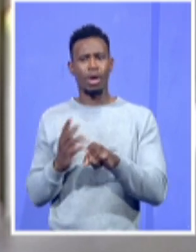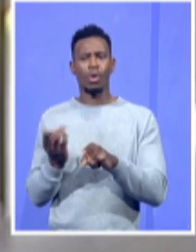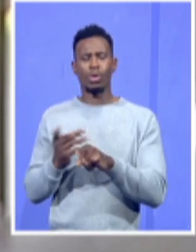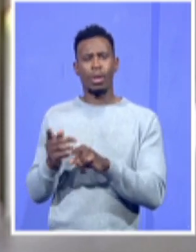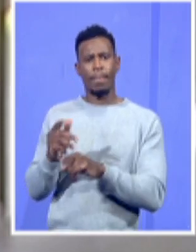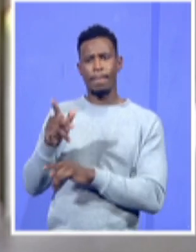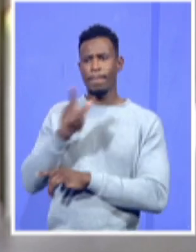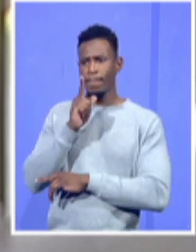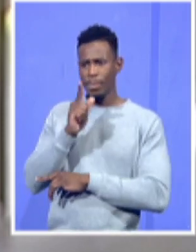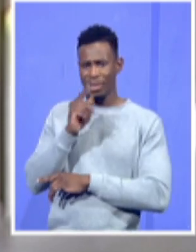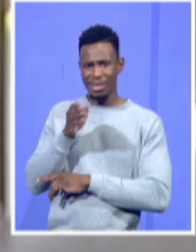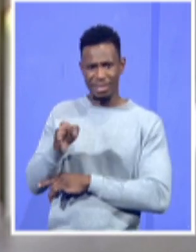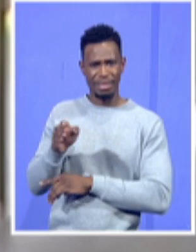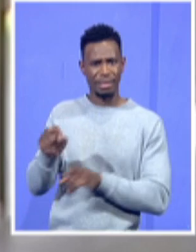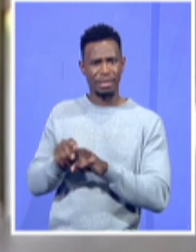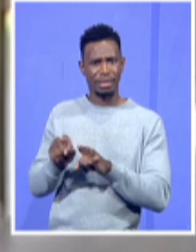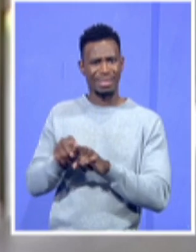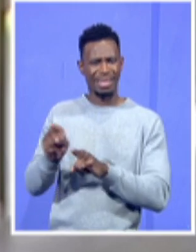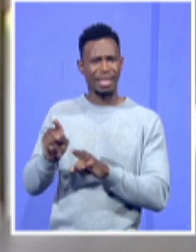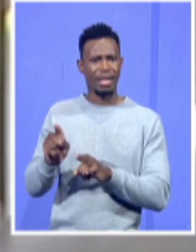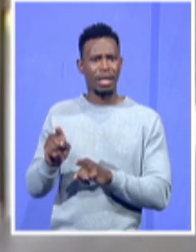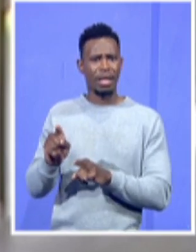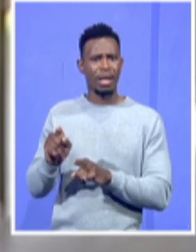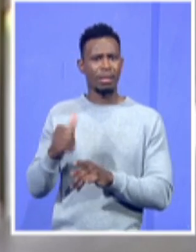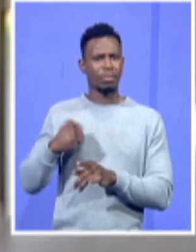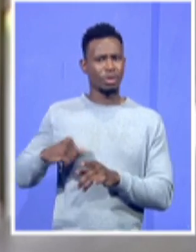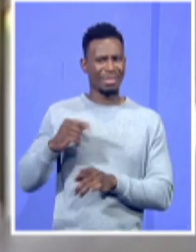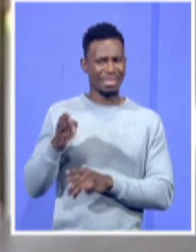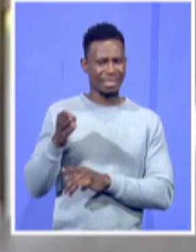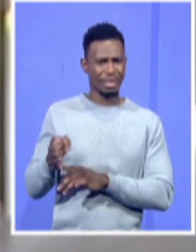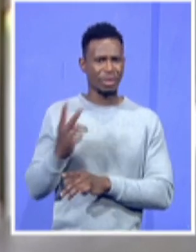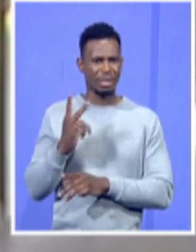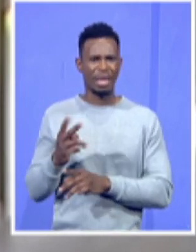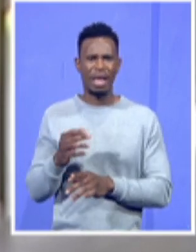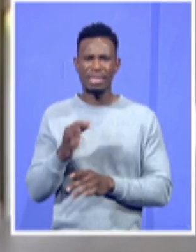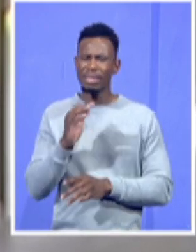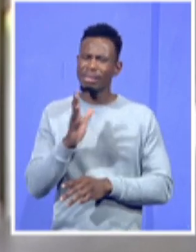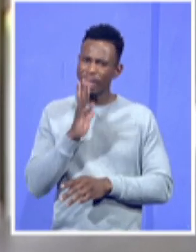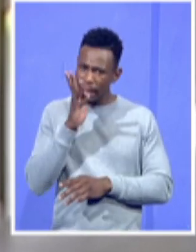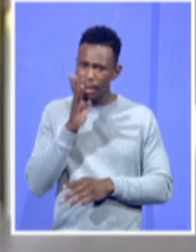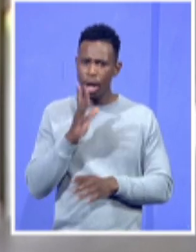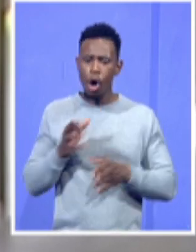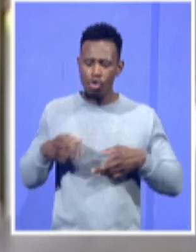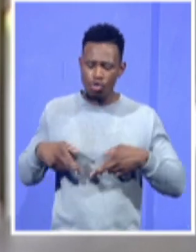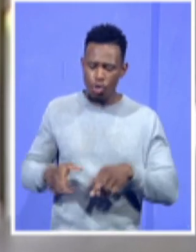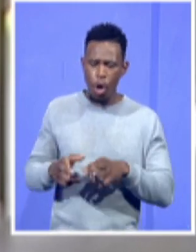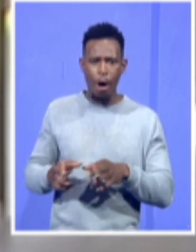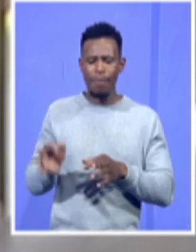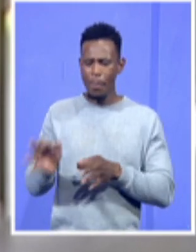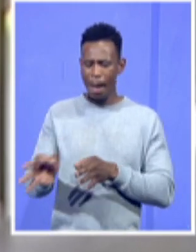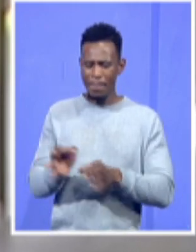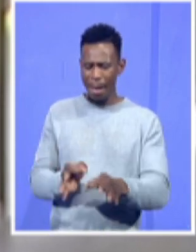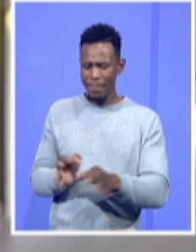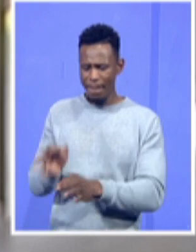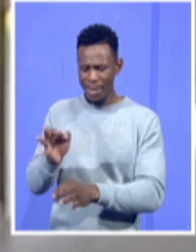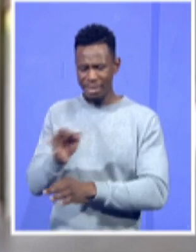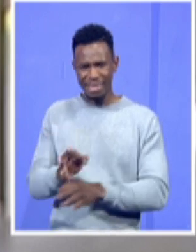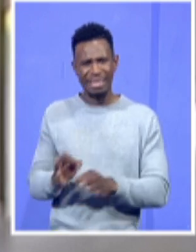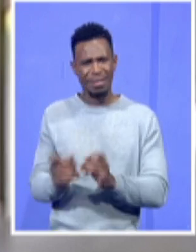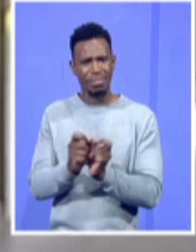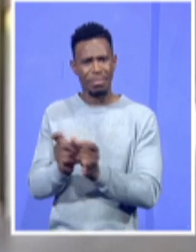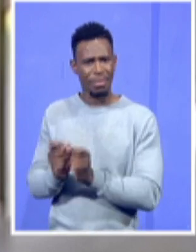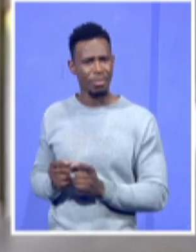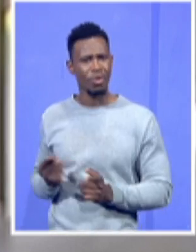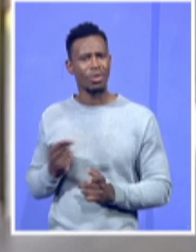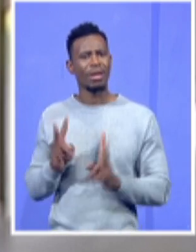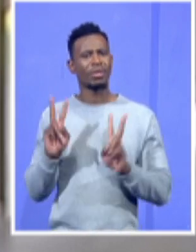province, Umsunduzi municipality, where it's infested with potholes within that capital city of the province, and there's issues of